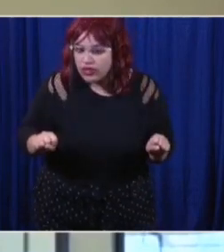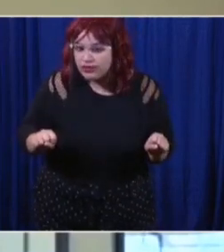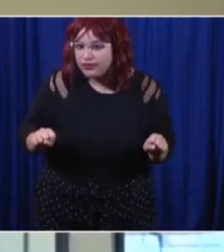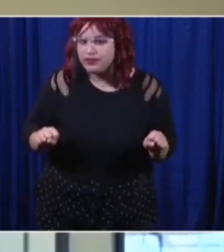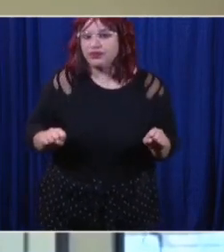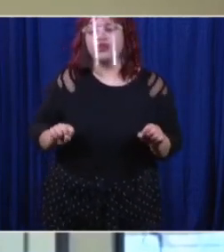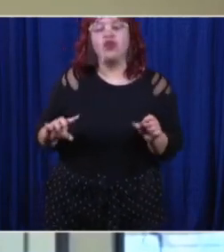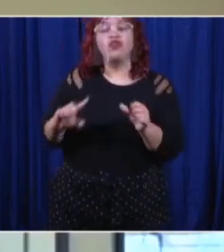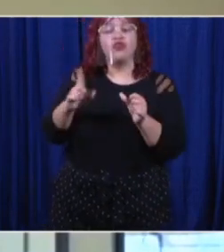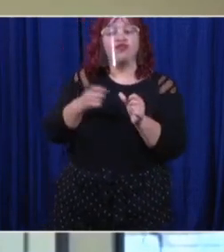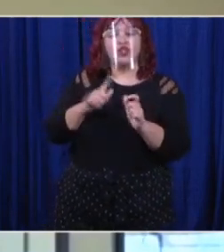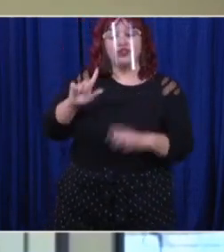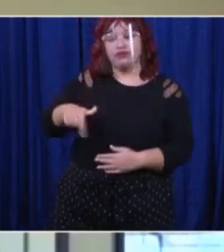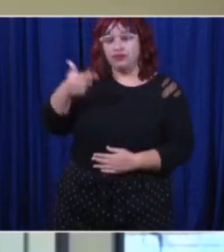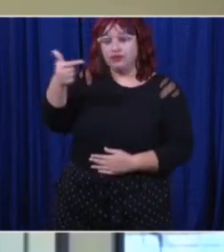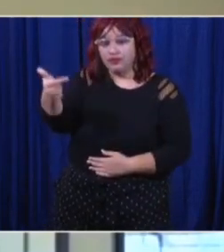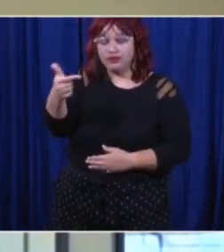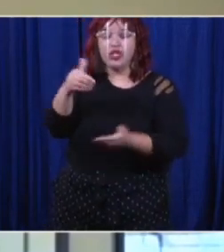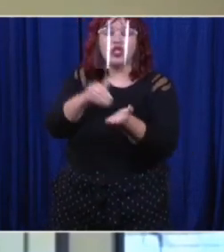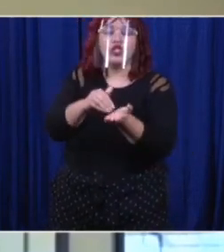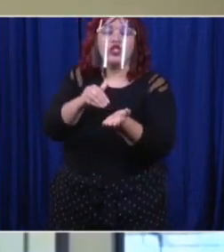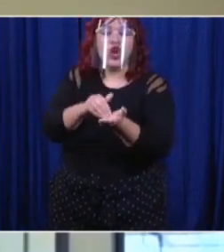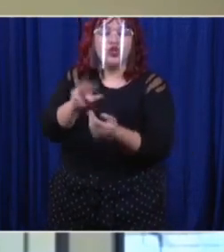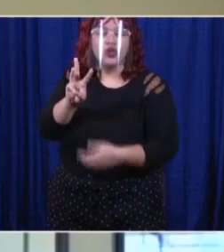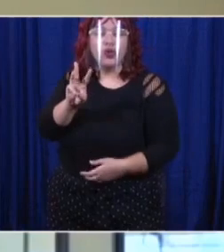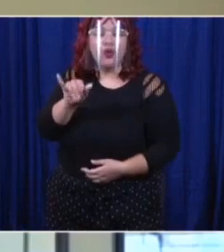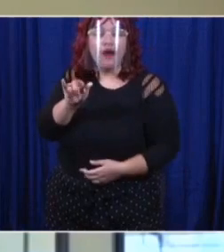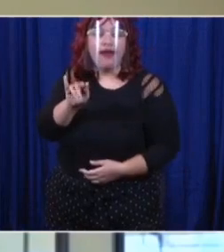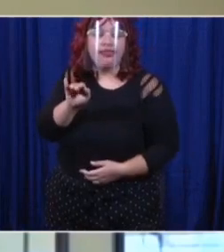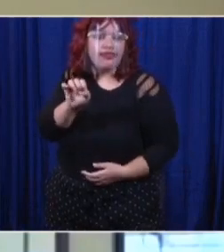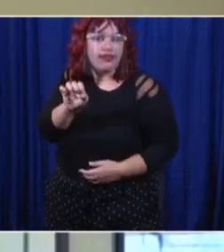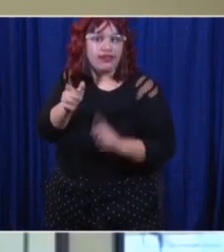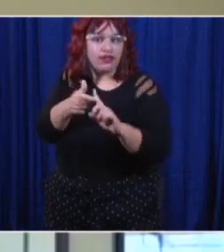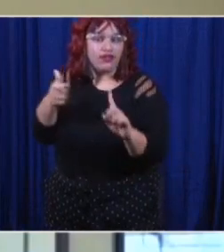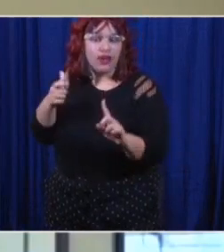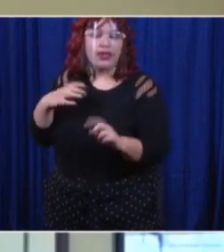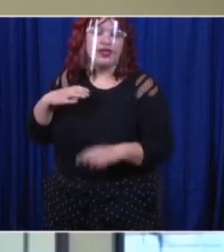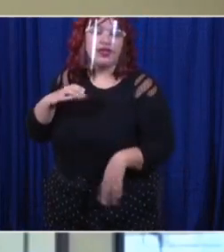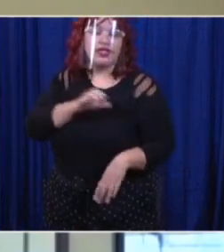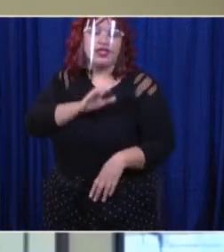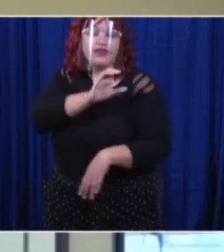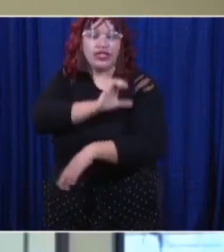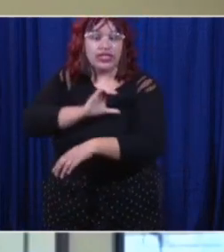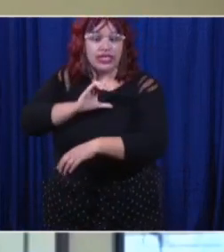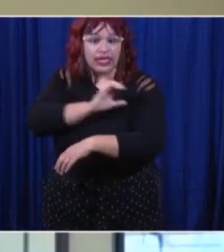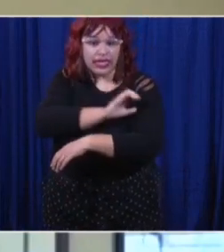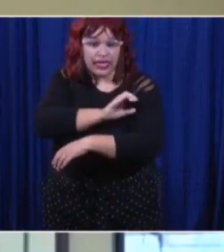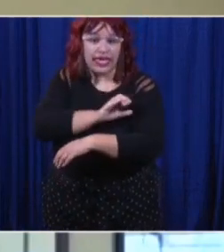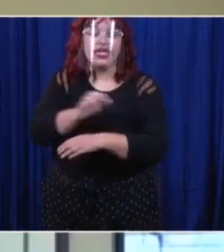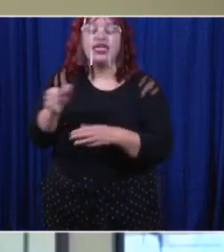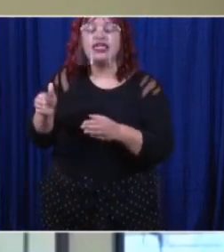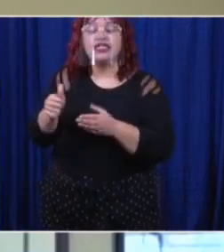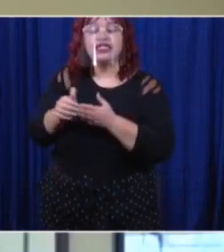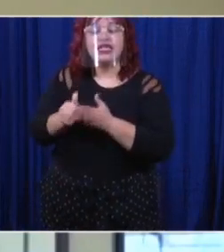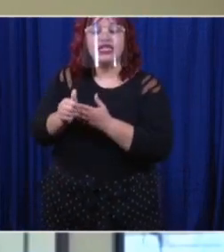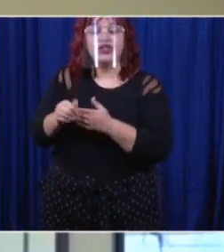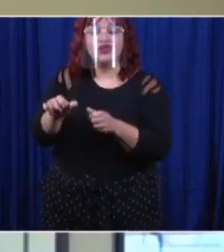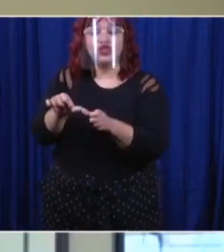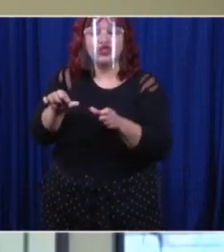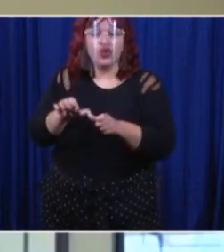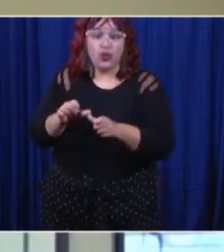Dr. Wiley, the Chief Medical Operations Officer from the Cleveland Clinic and the lead for Zone 1. Dr. Wiley.